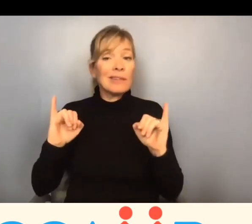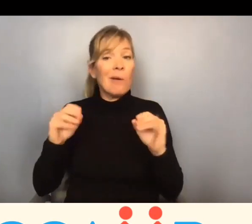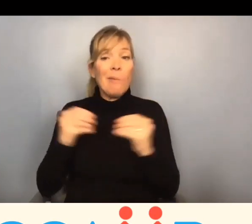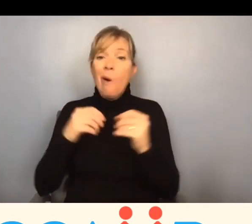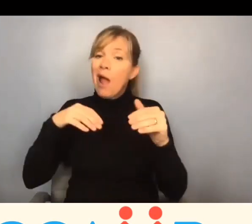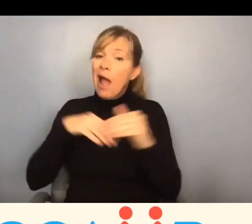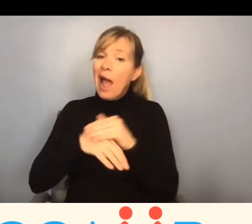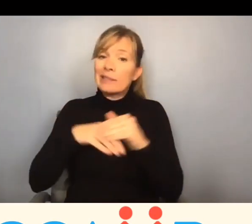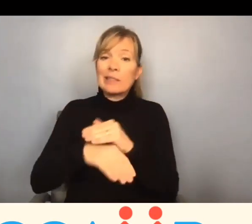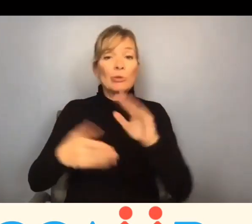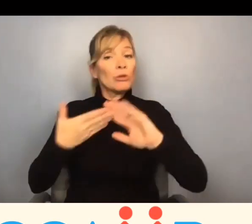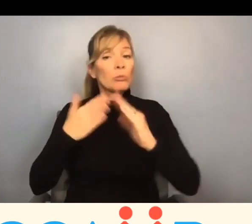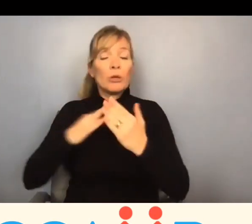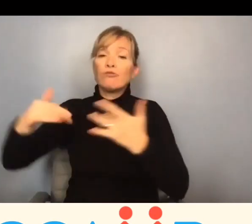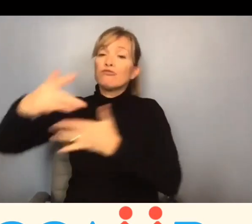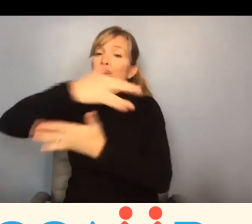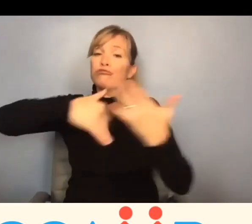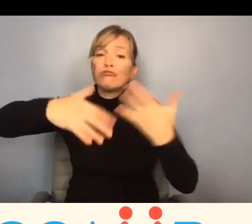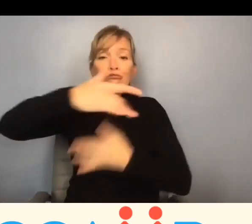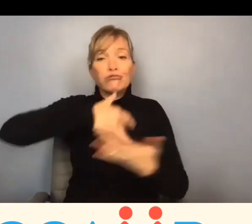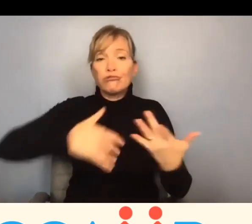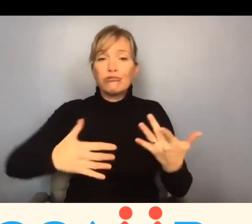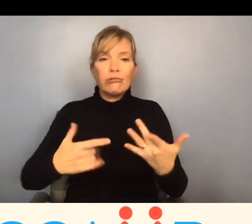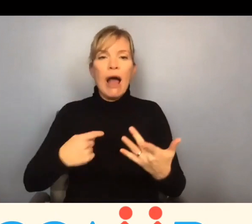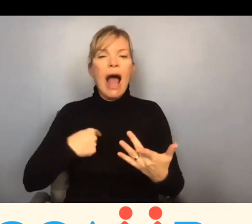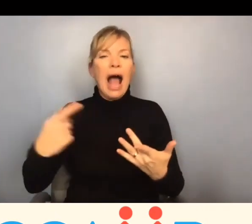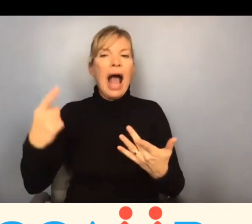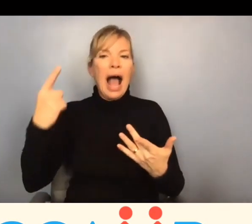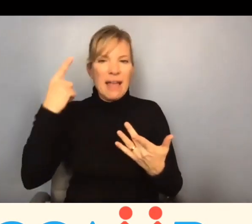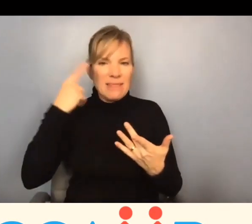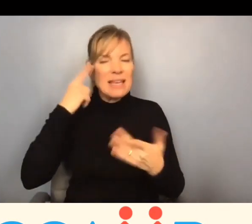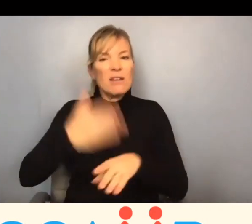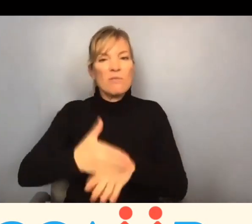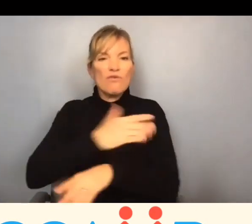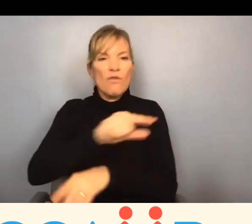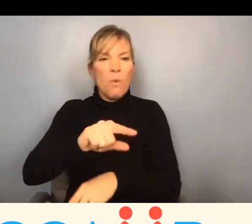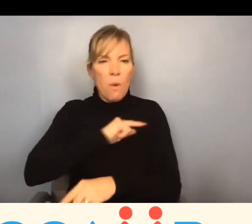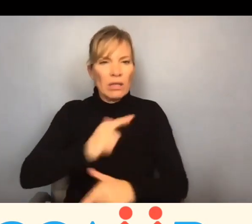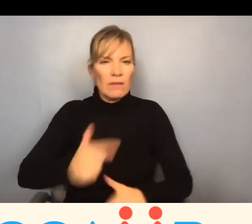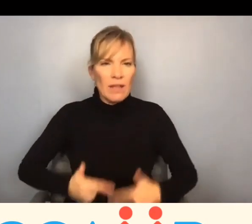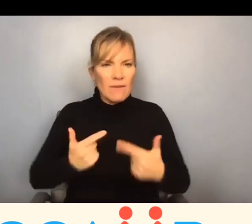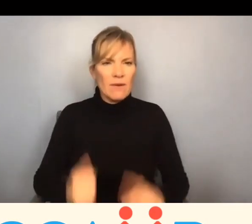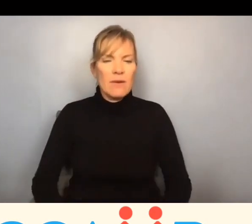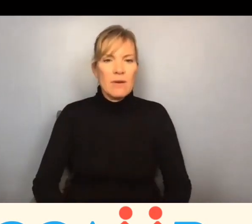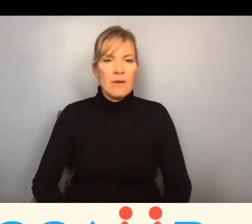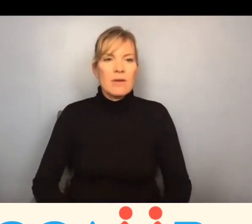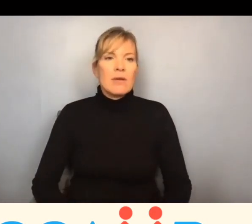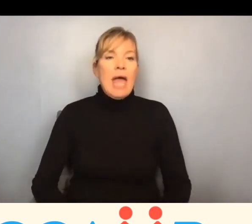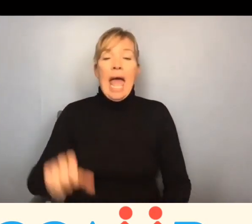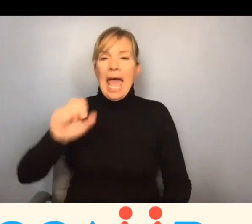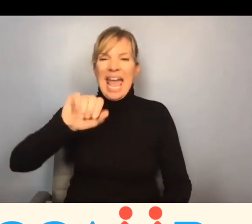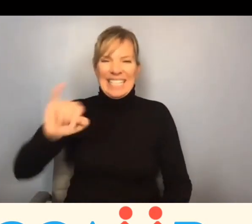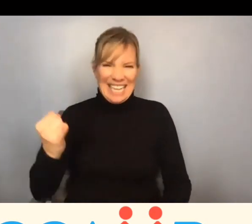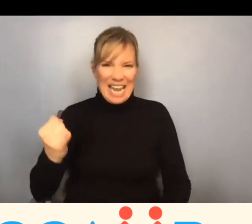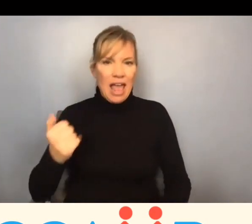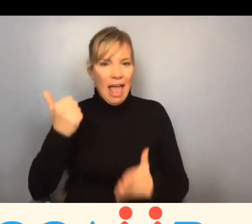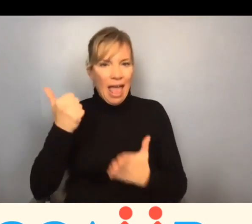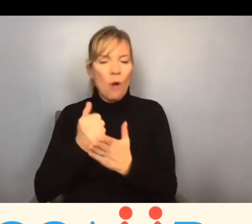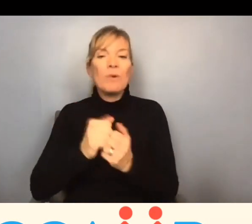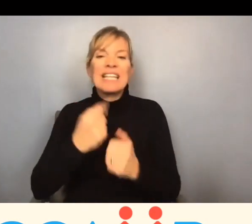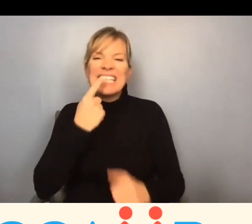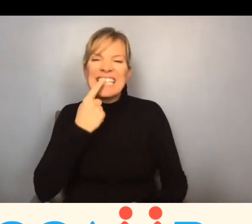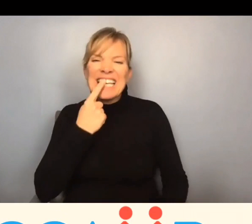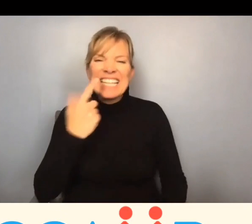their community. And I think it improved their quality of life. AJ, we helped him with some dental